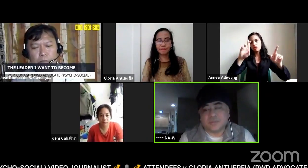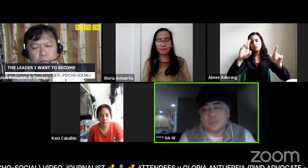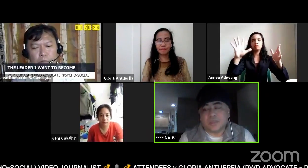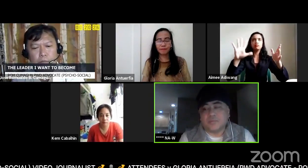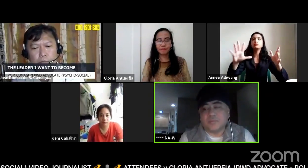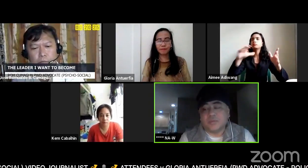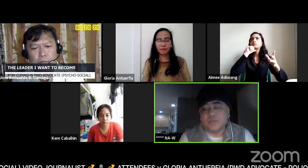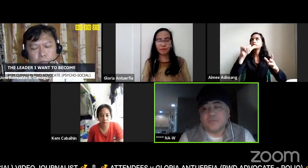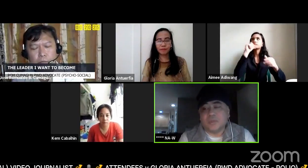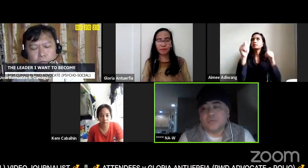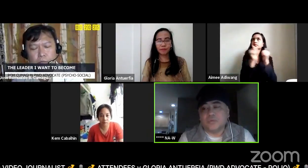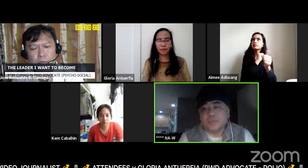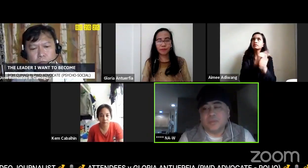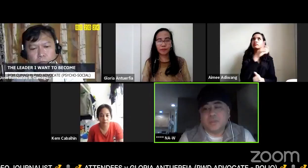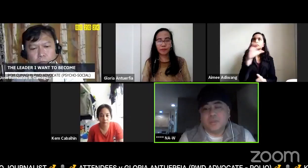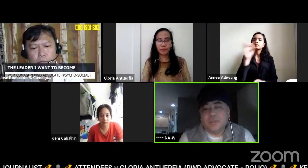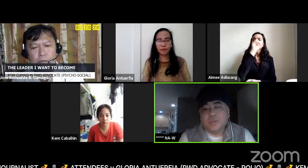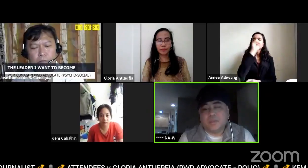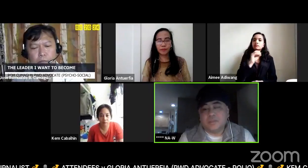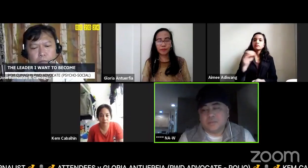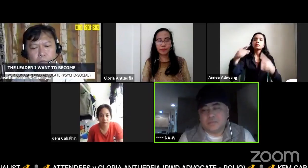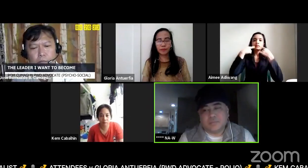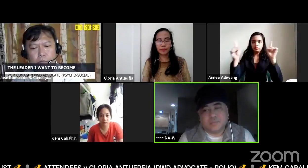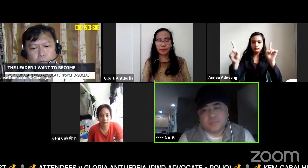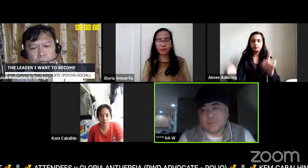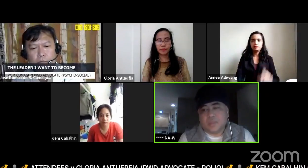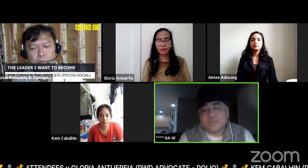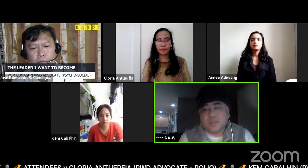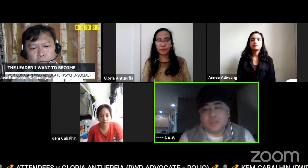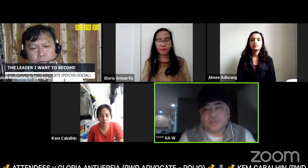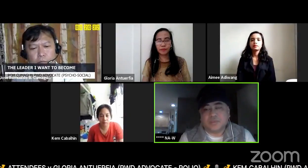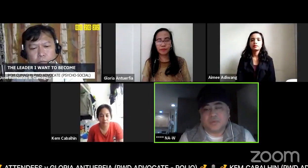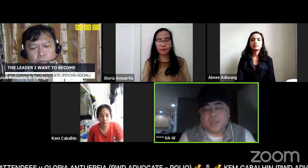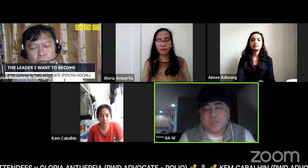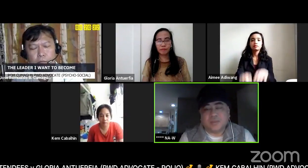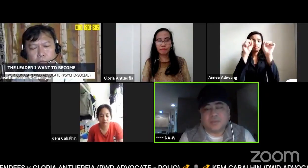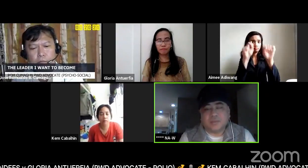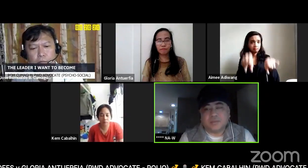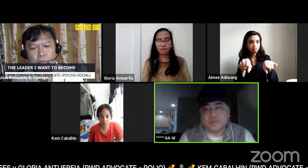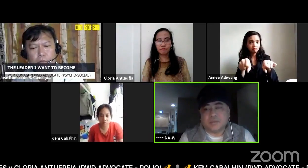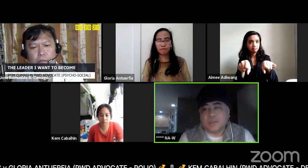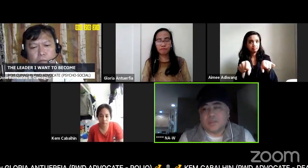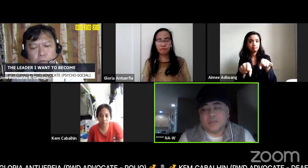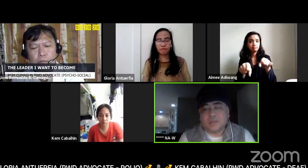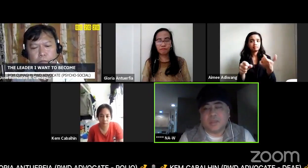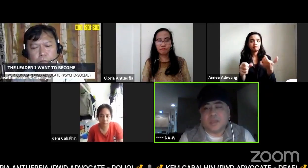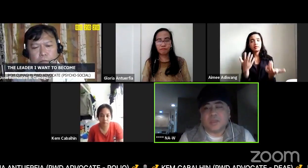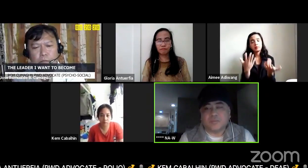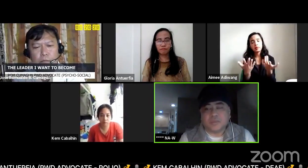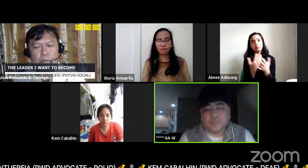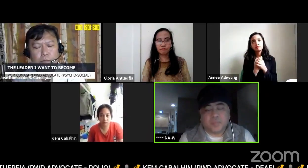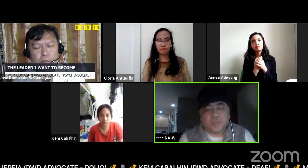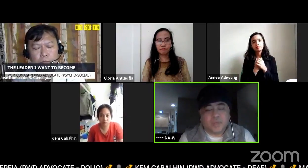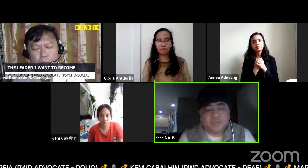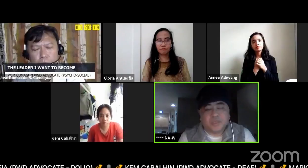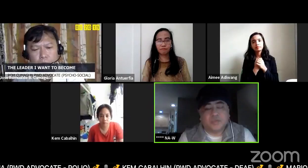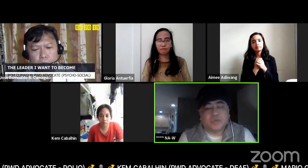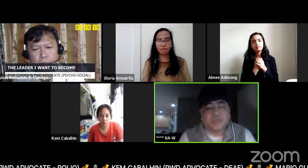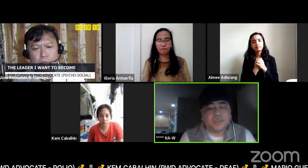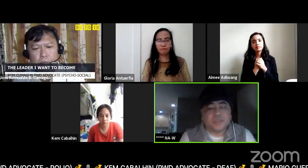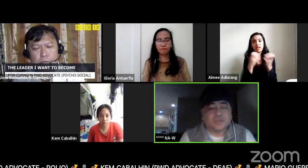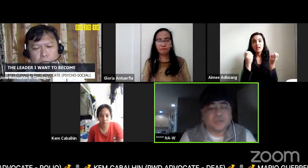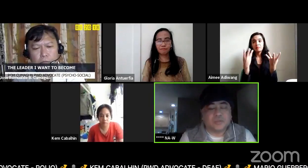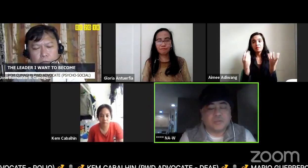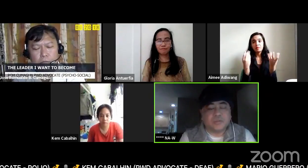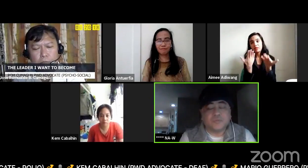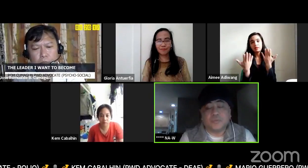time I'm involved with a group. It can be so bad. A lot of the people inside